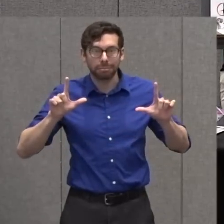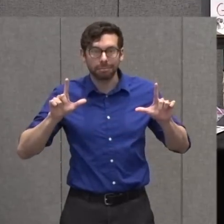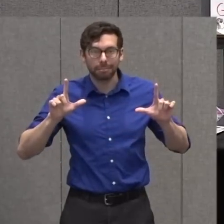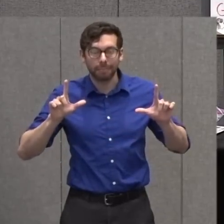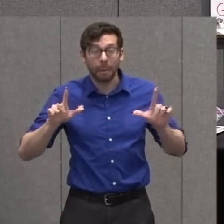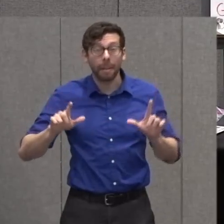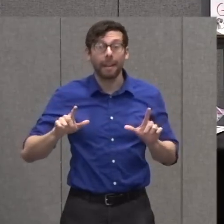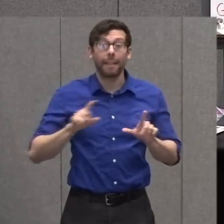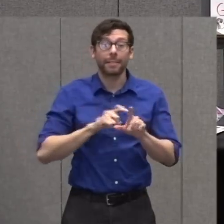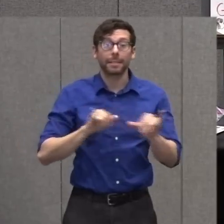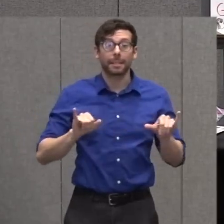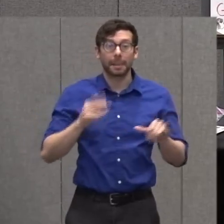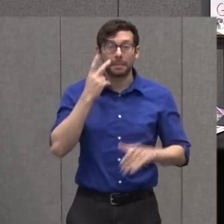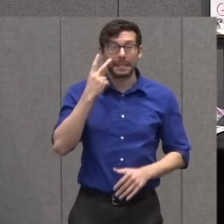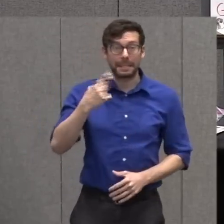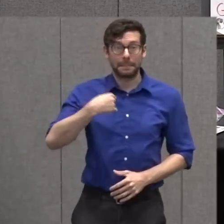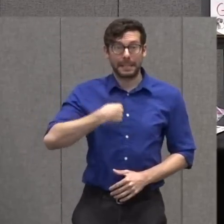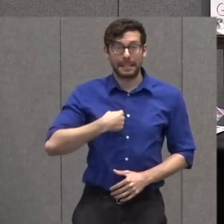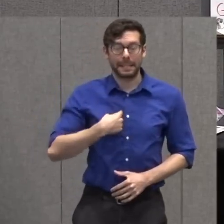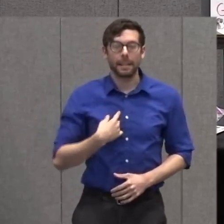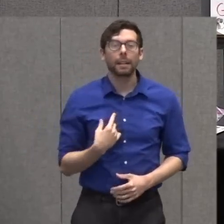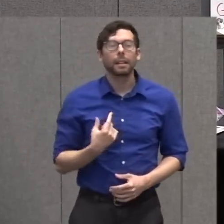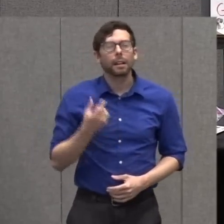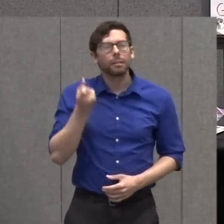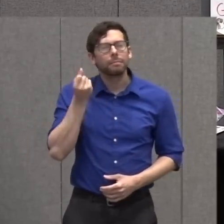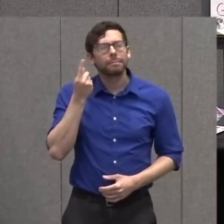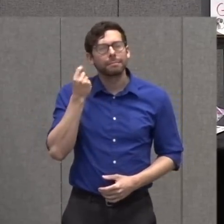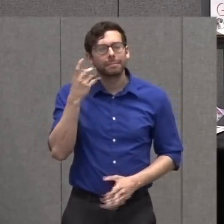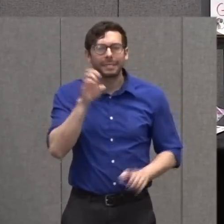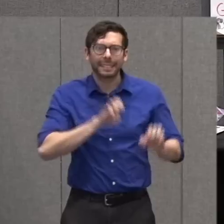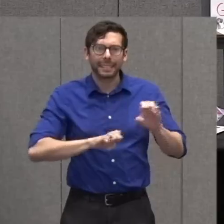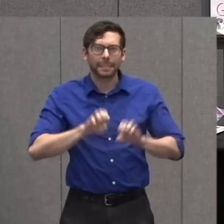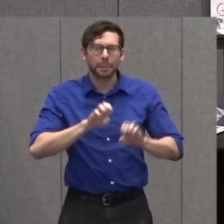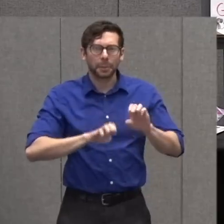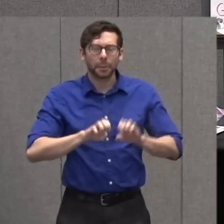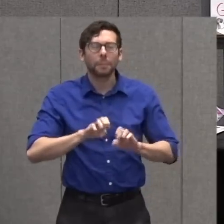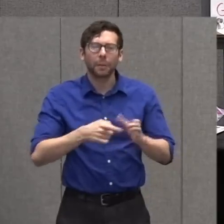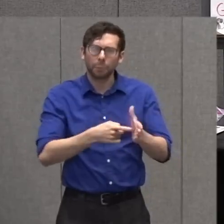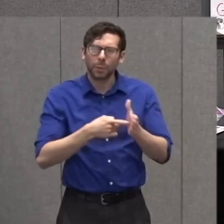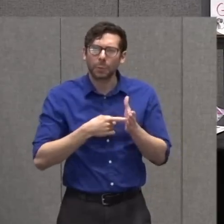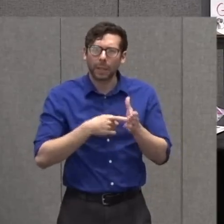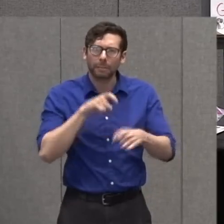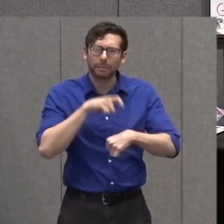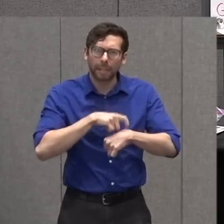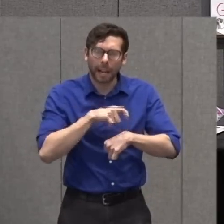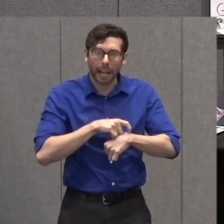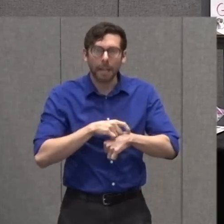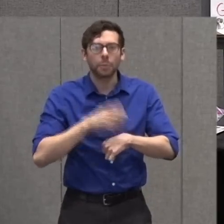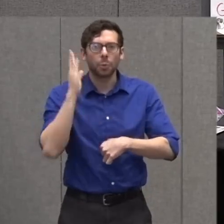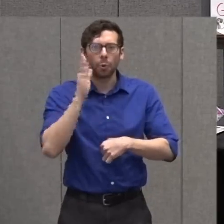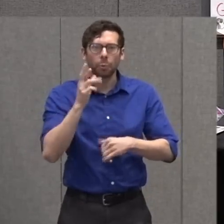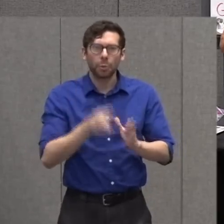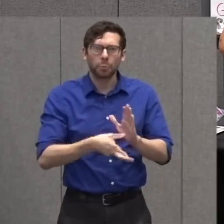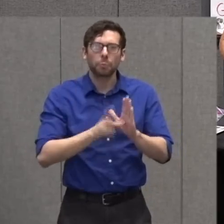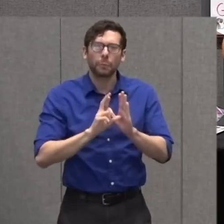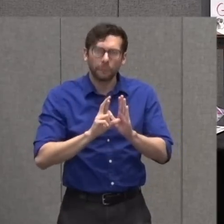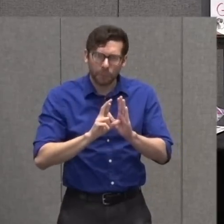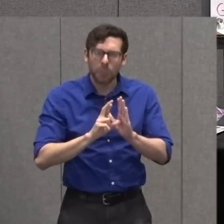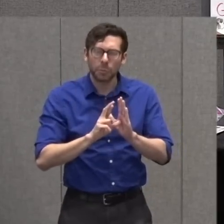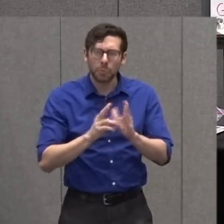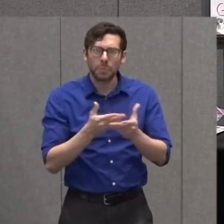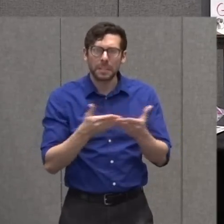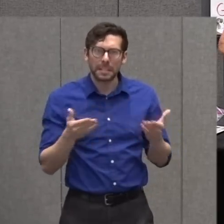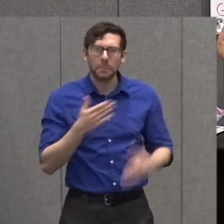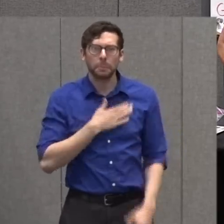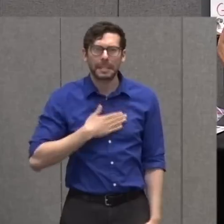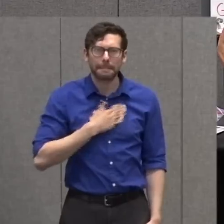The experiment takes a little while, so we're going to review some other things as we go along, but just bear with us and